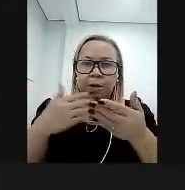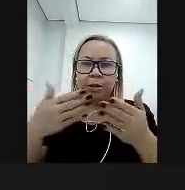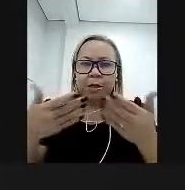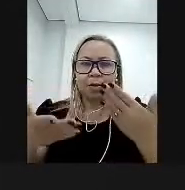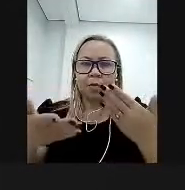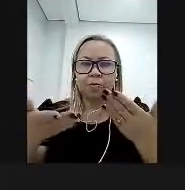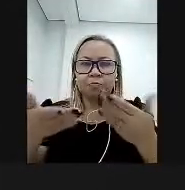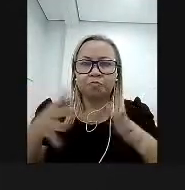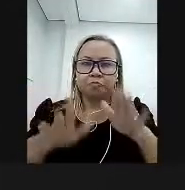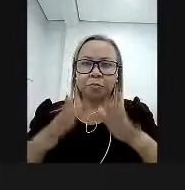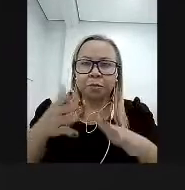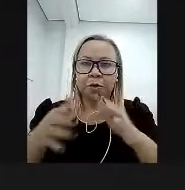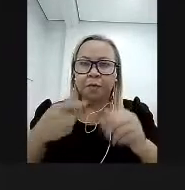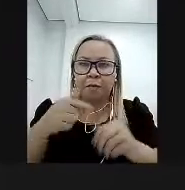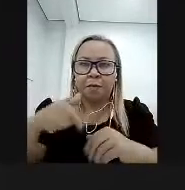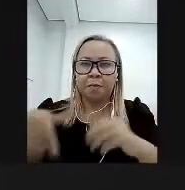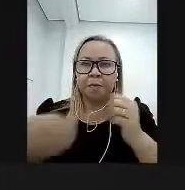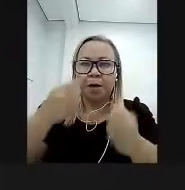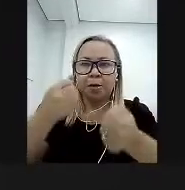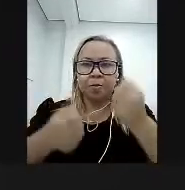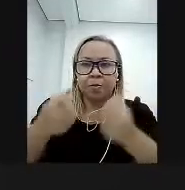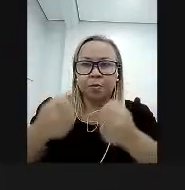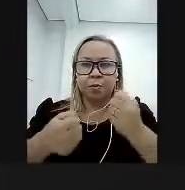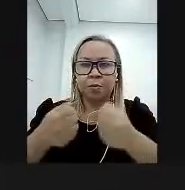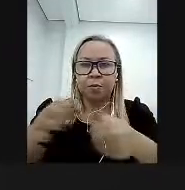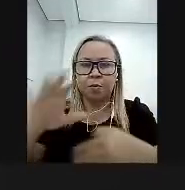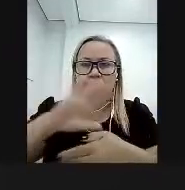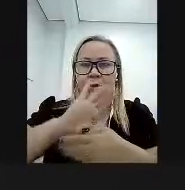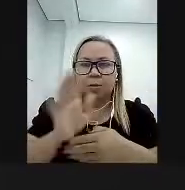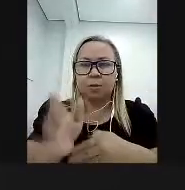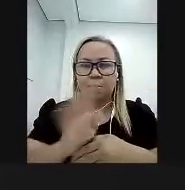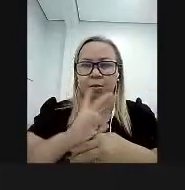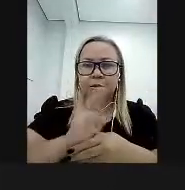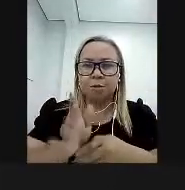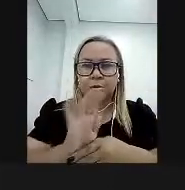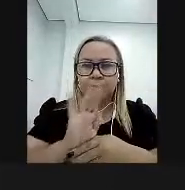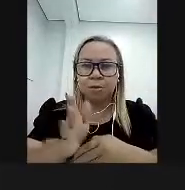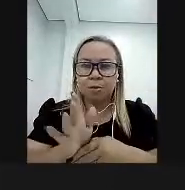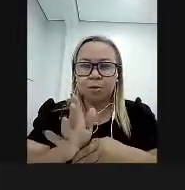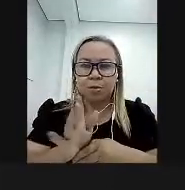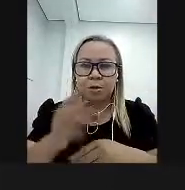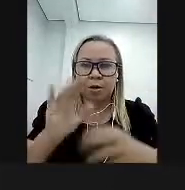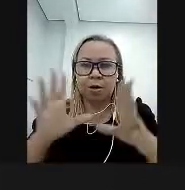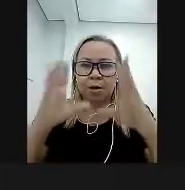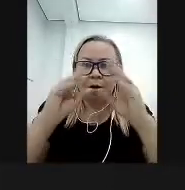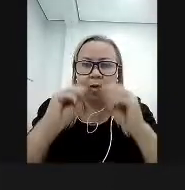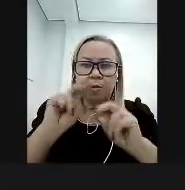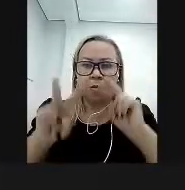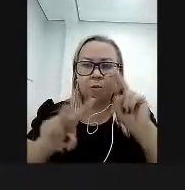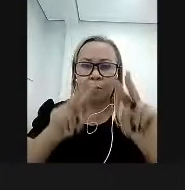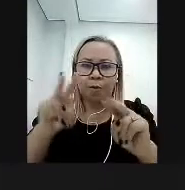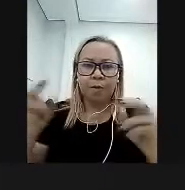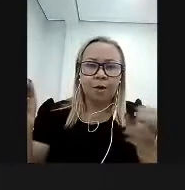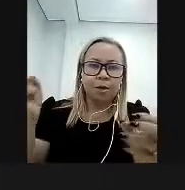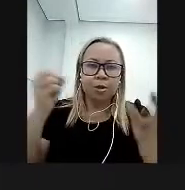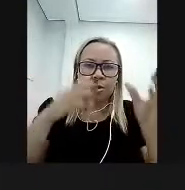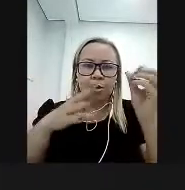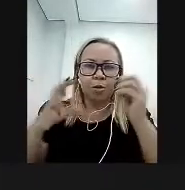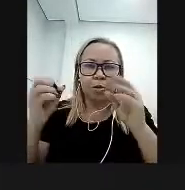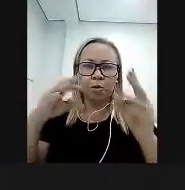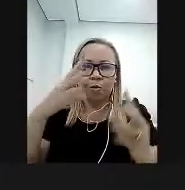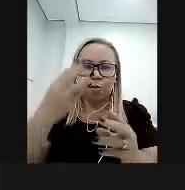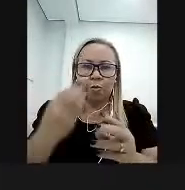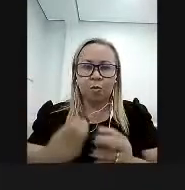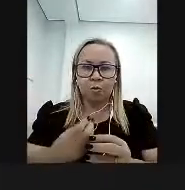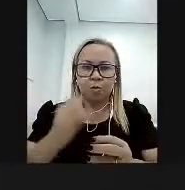Taxi driver in the night catch the light on the statue and says, "What happened here?" And it can give something to